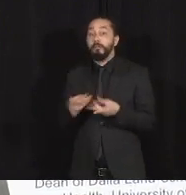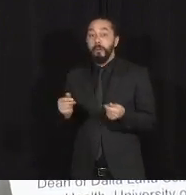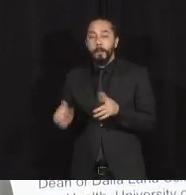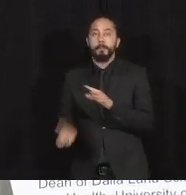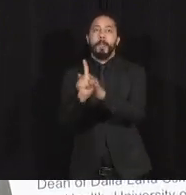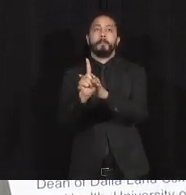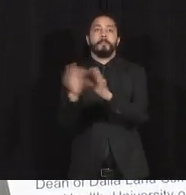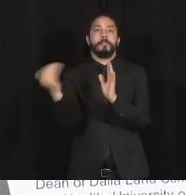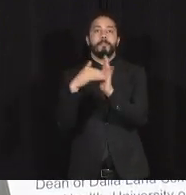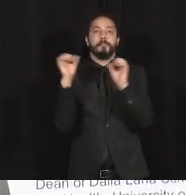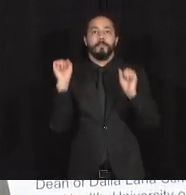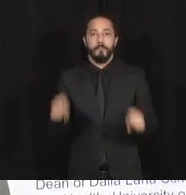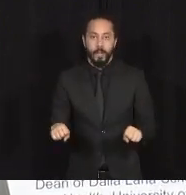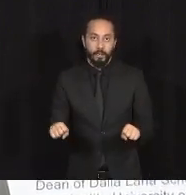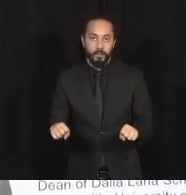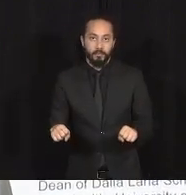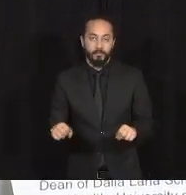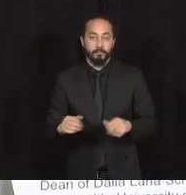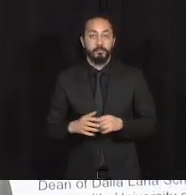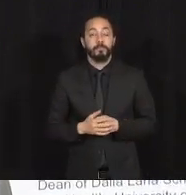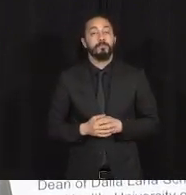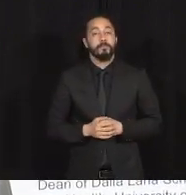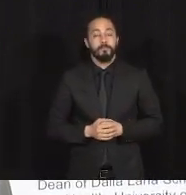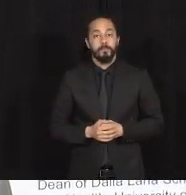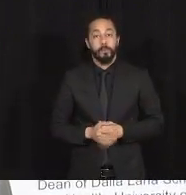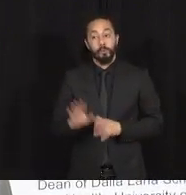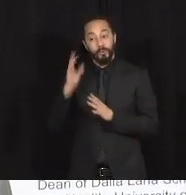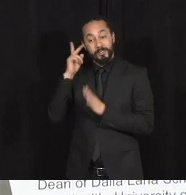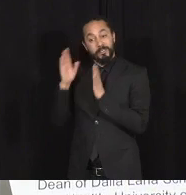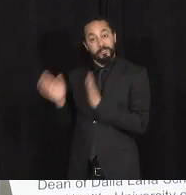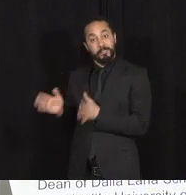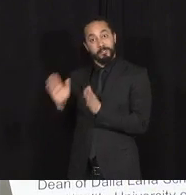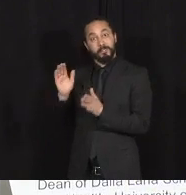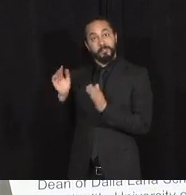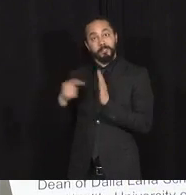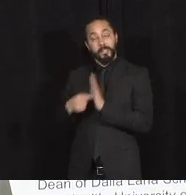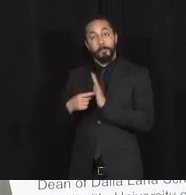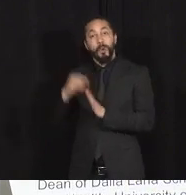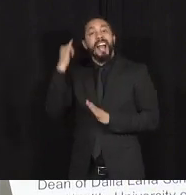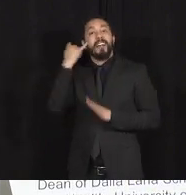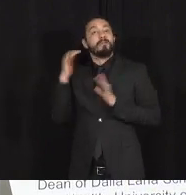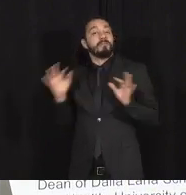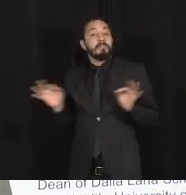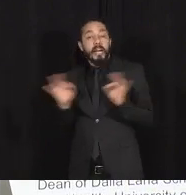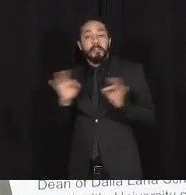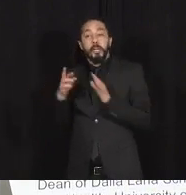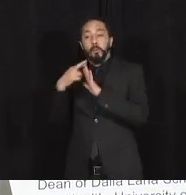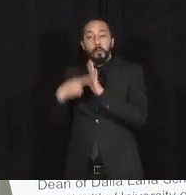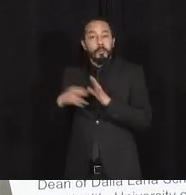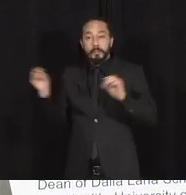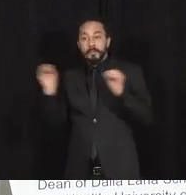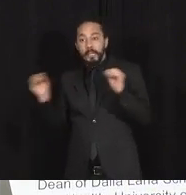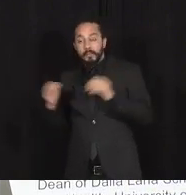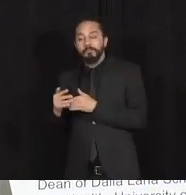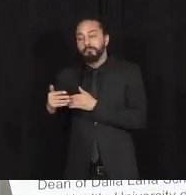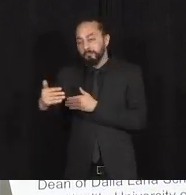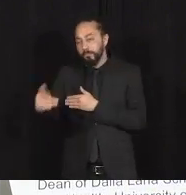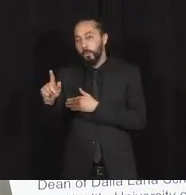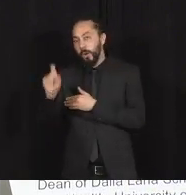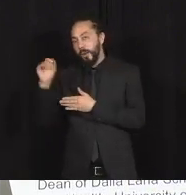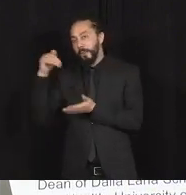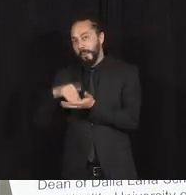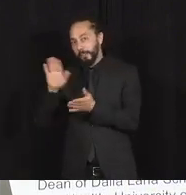cases within 30 days had we not done anything. If you go to slide 11, you'll see a little more